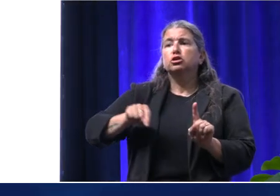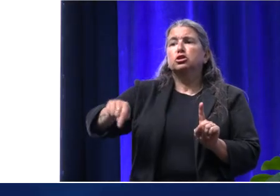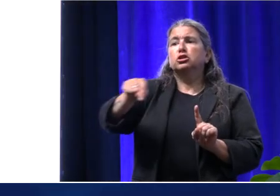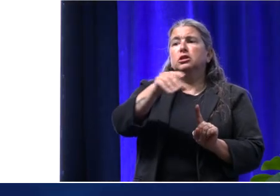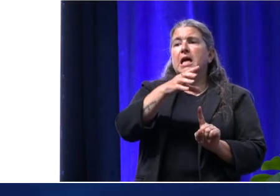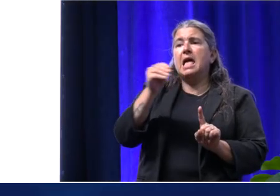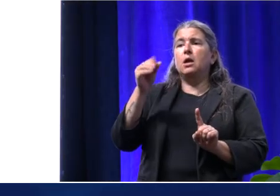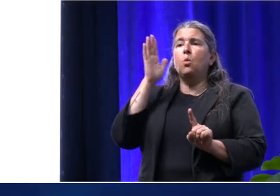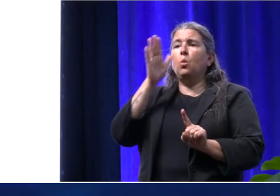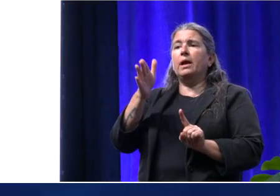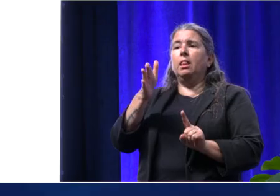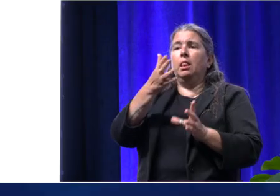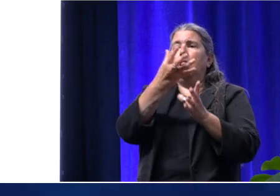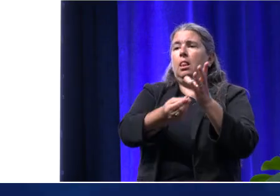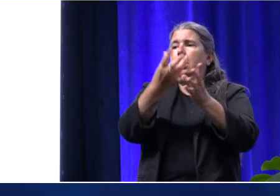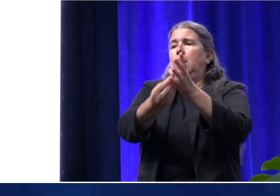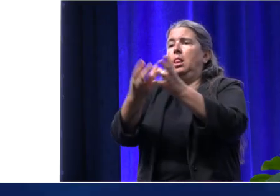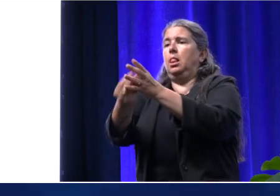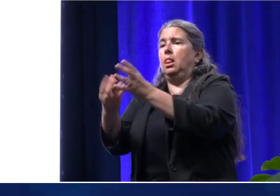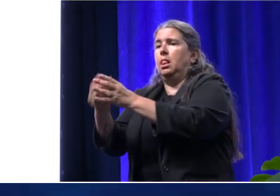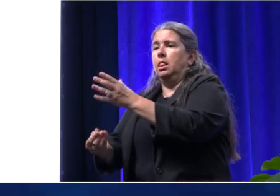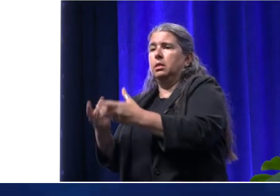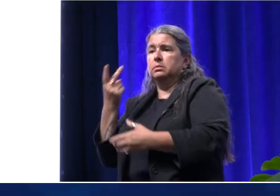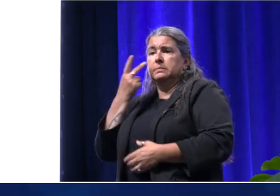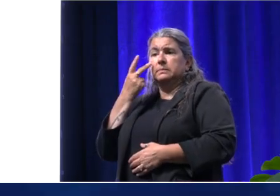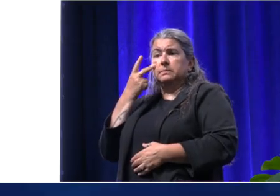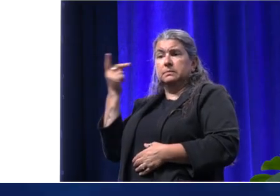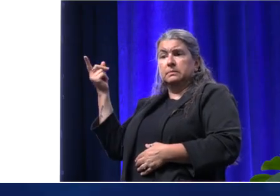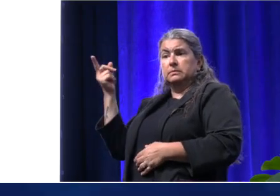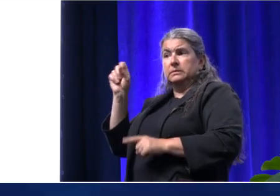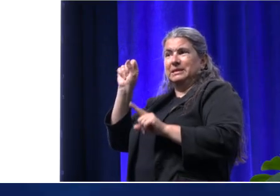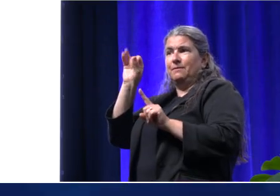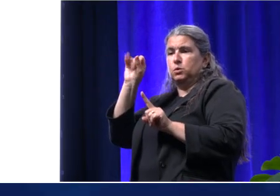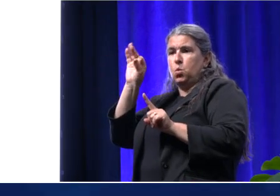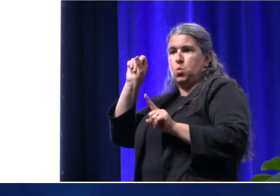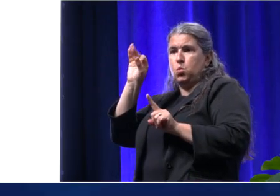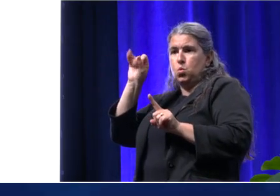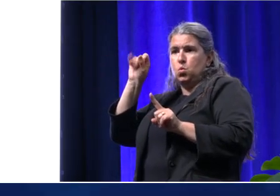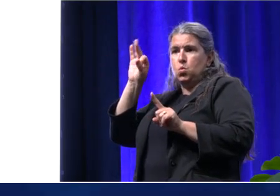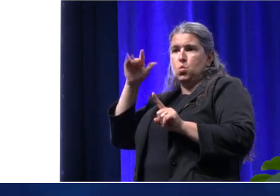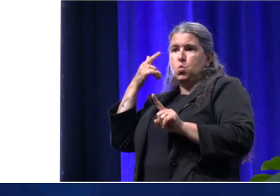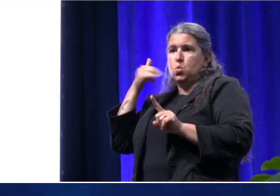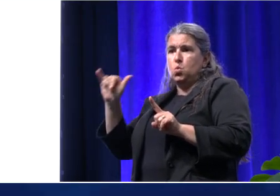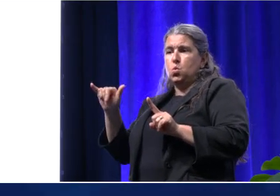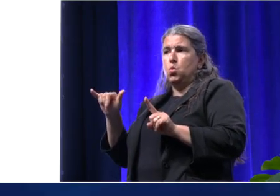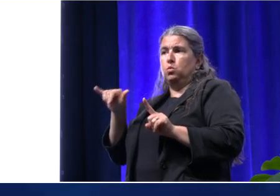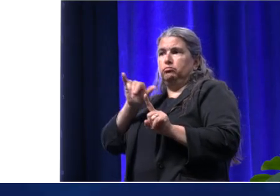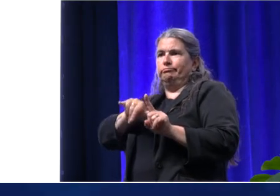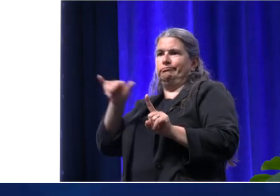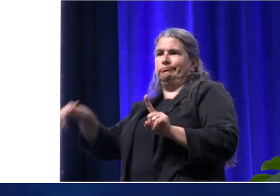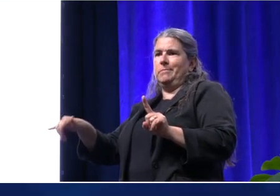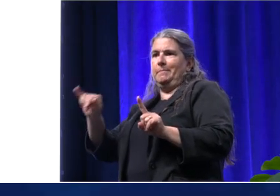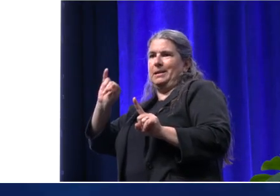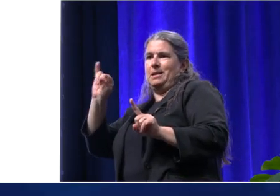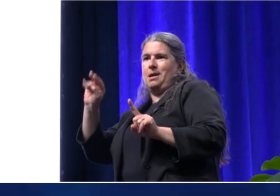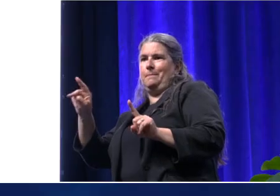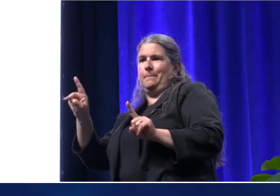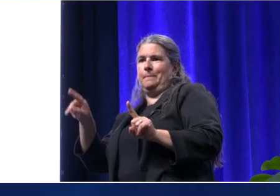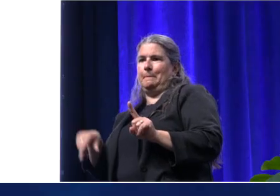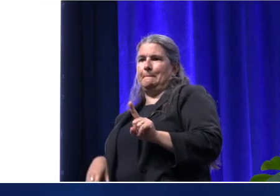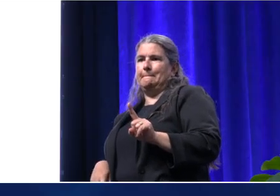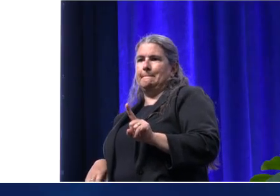phenomenon. The study was replicated in San Francisco. They found similar results. Within 100 meters of every drug bust, there was